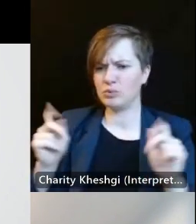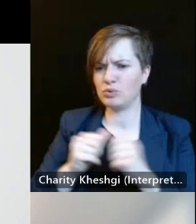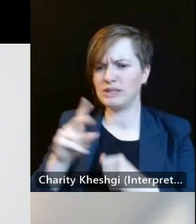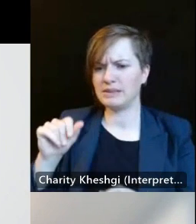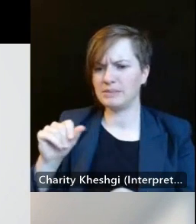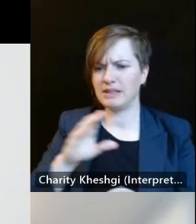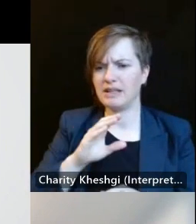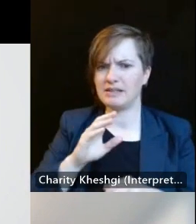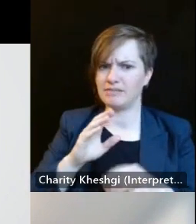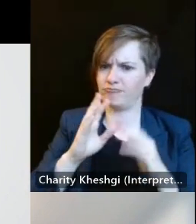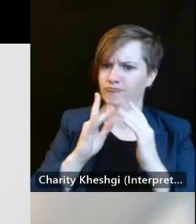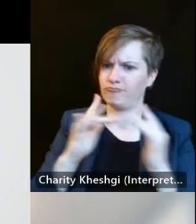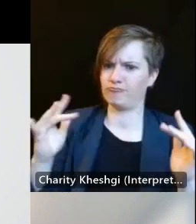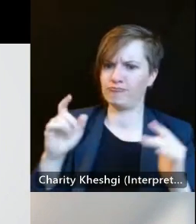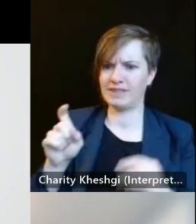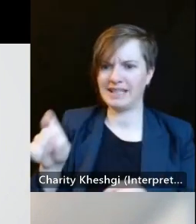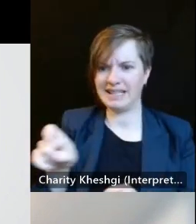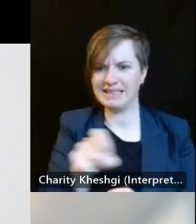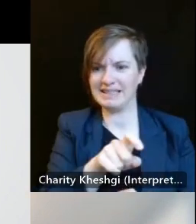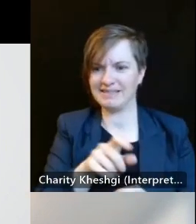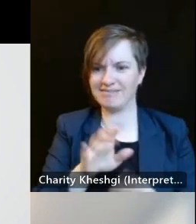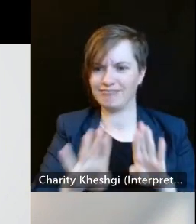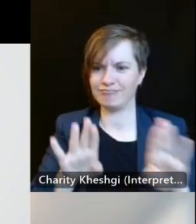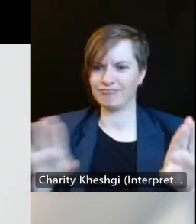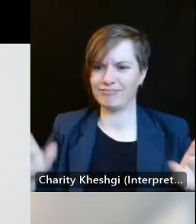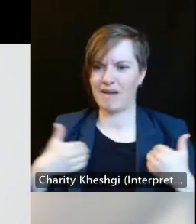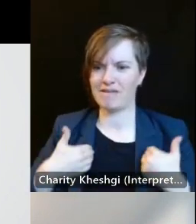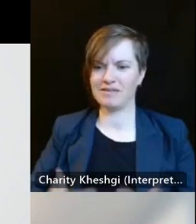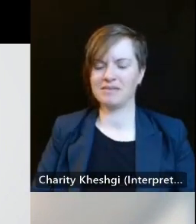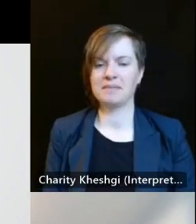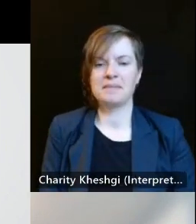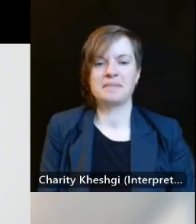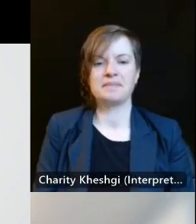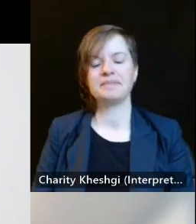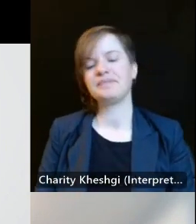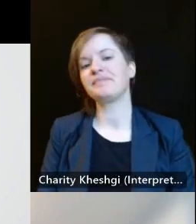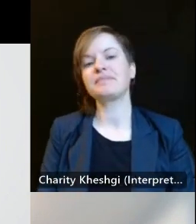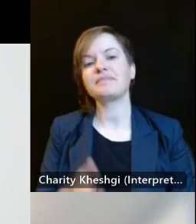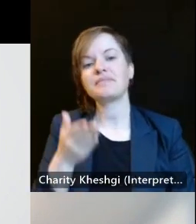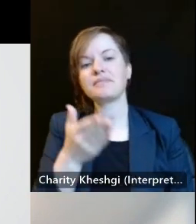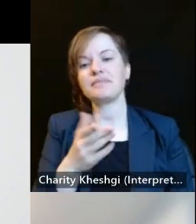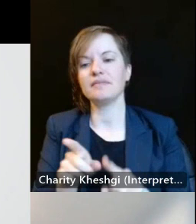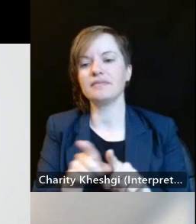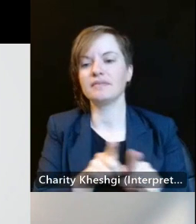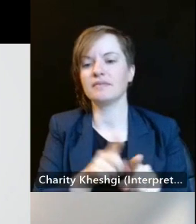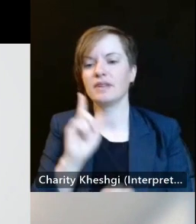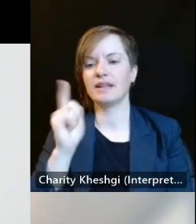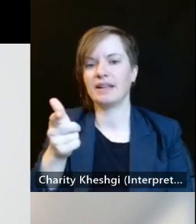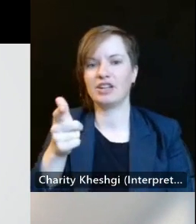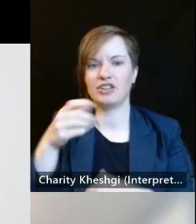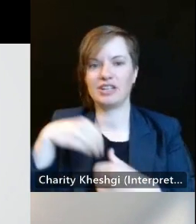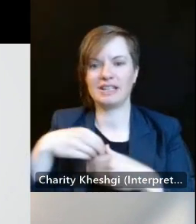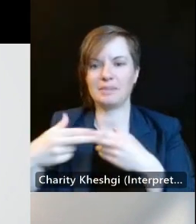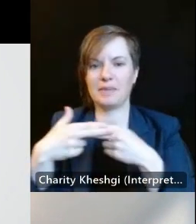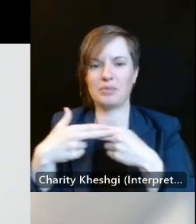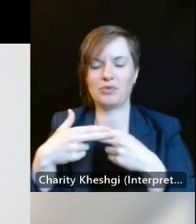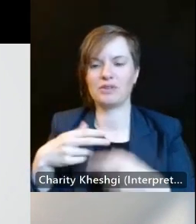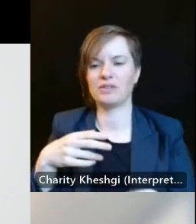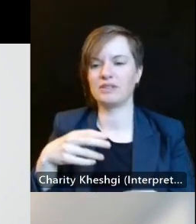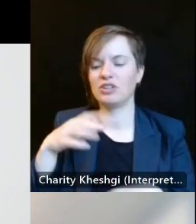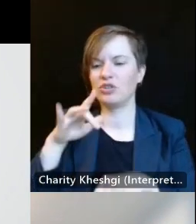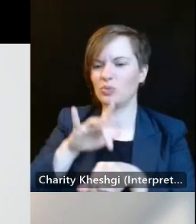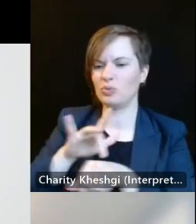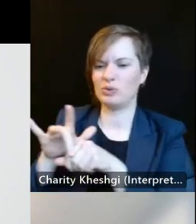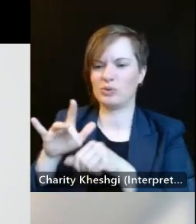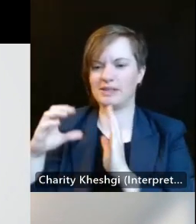Finally, here and also later in the PowerPoint slides in our resources section, I believe